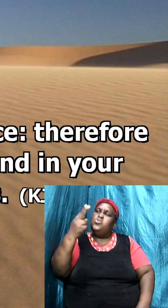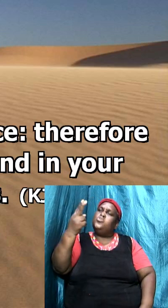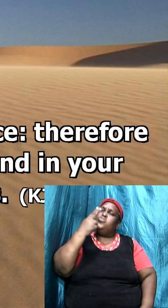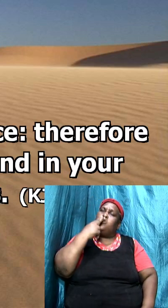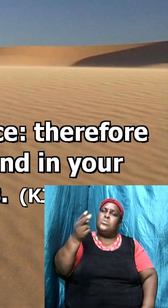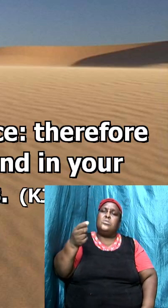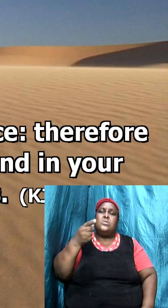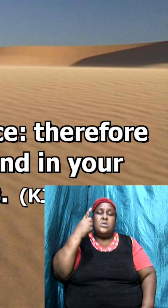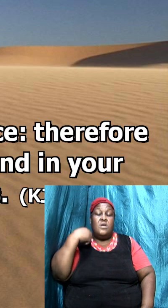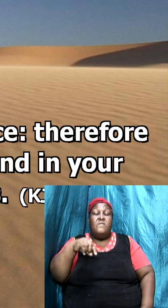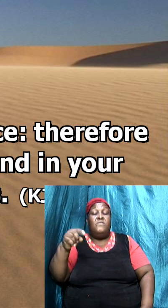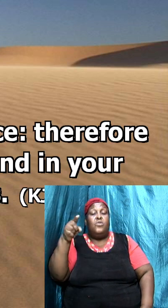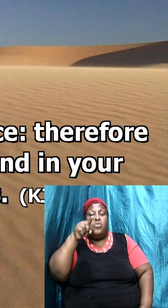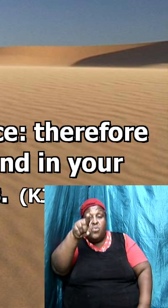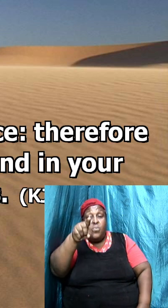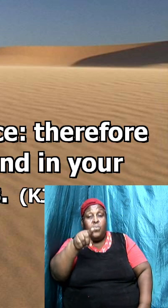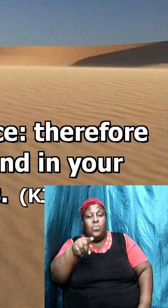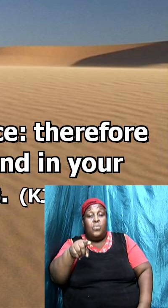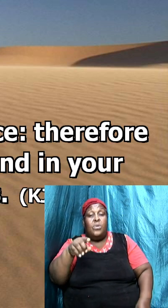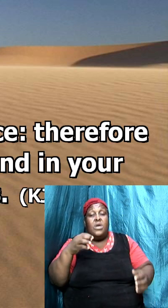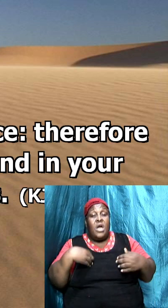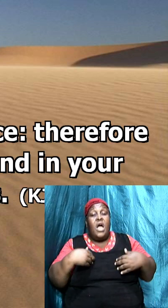because you are bought with a price,